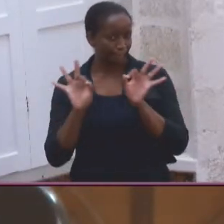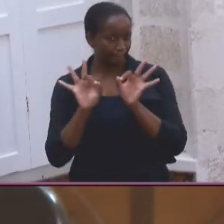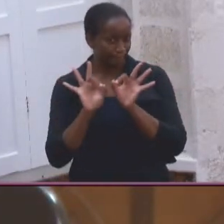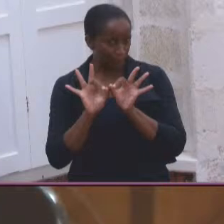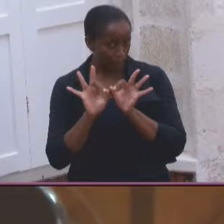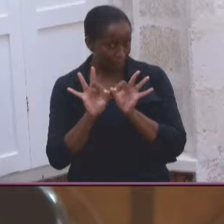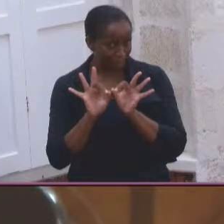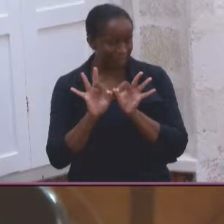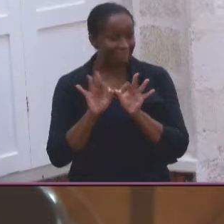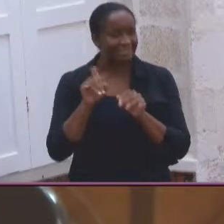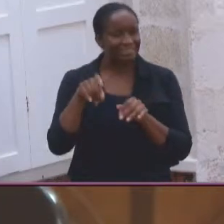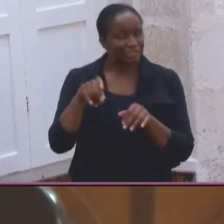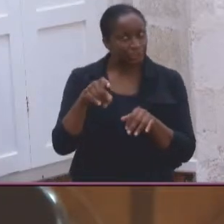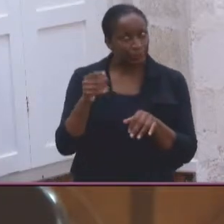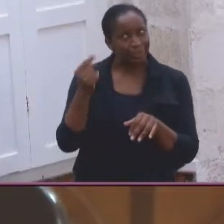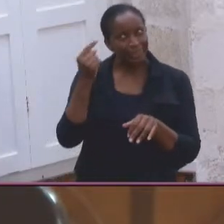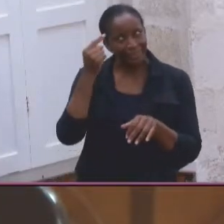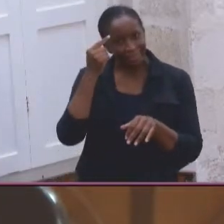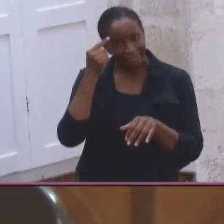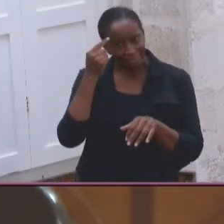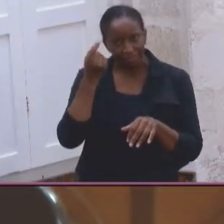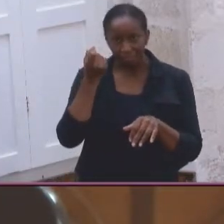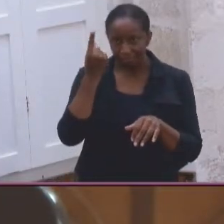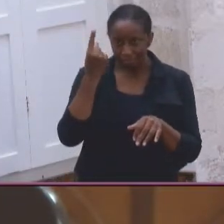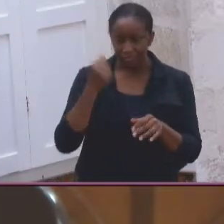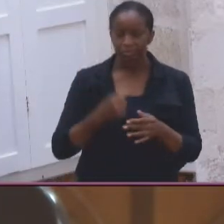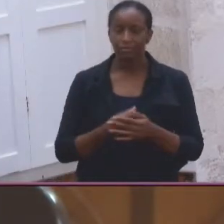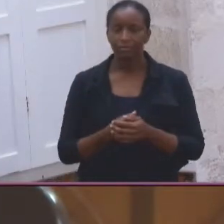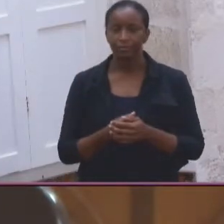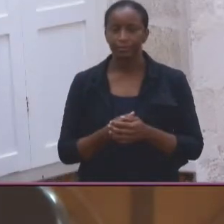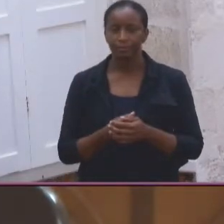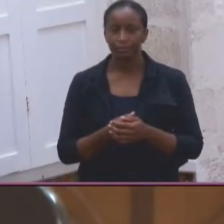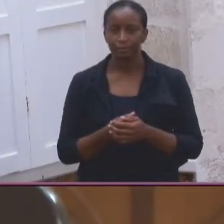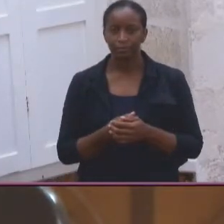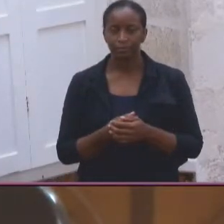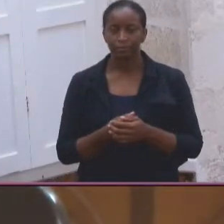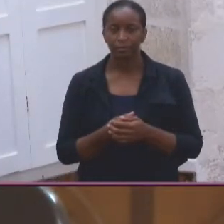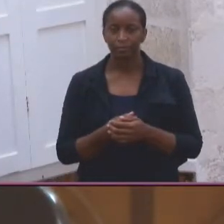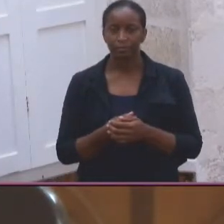everywhere give persons the right to property.